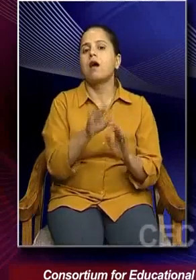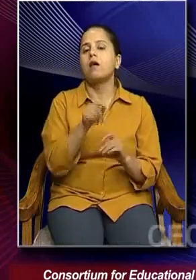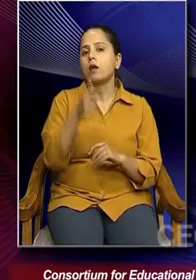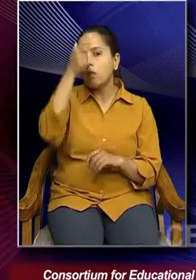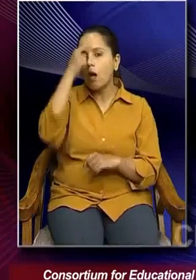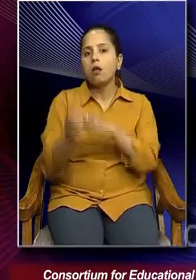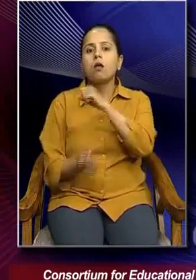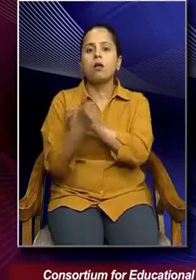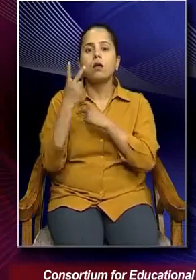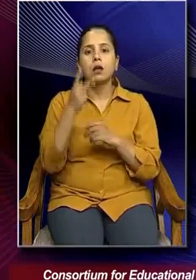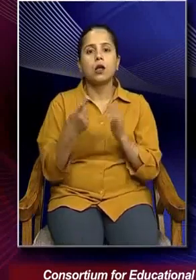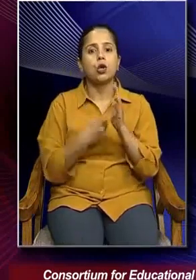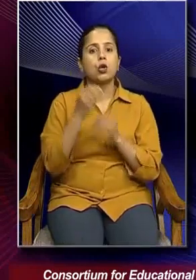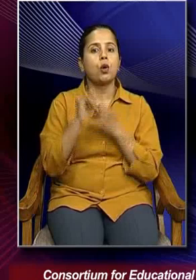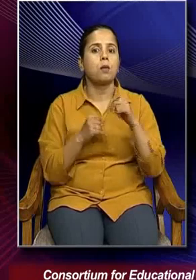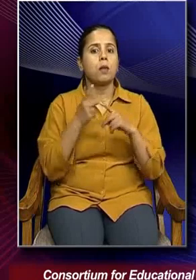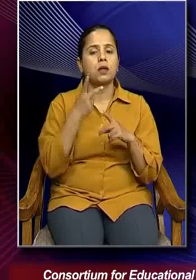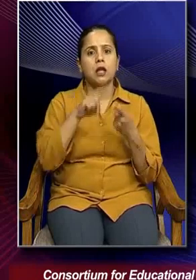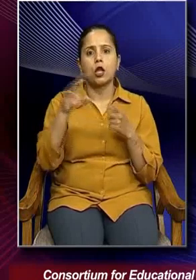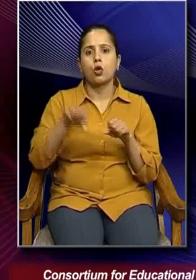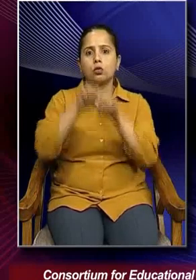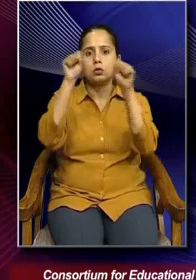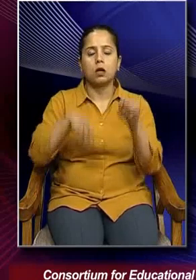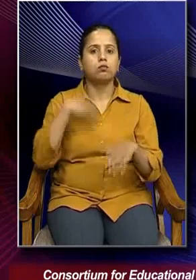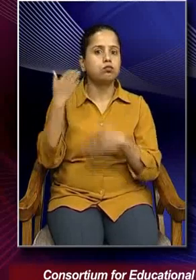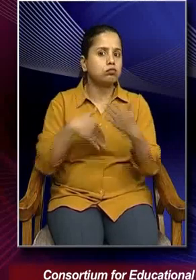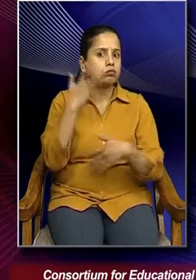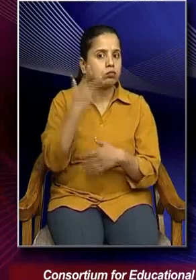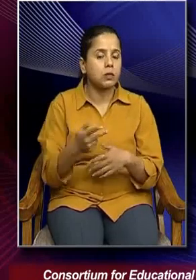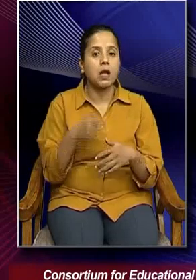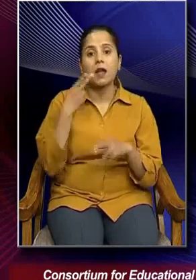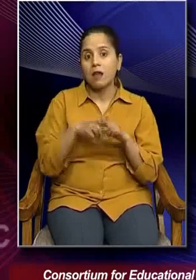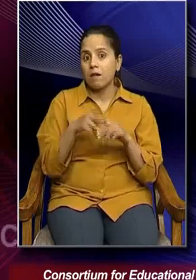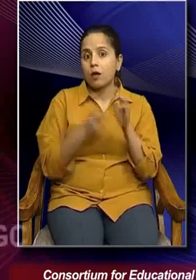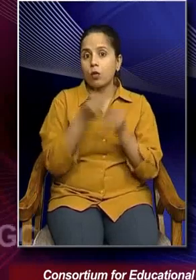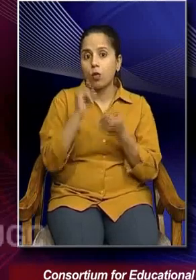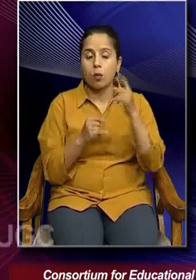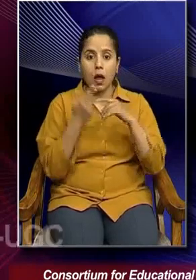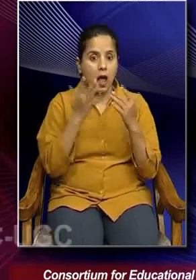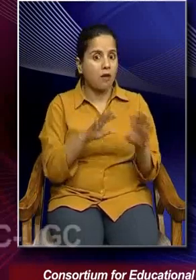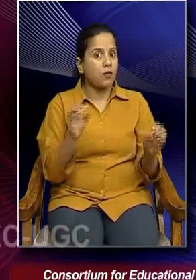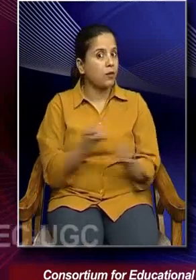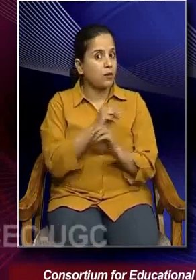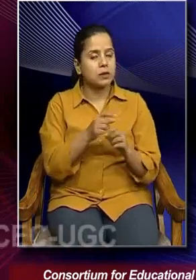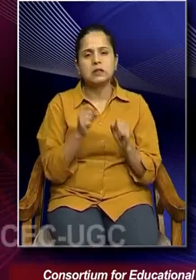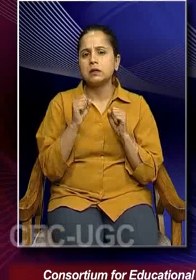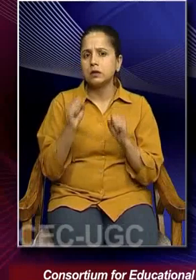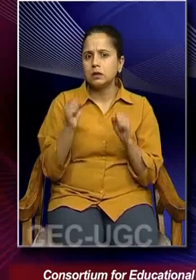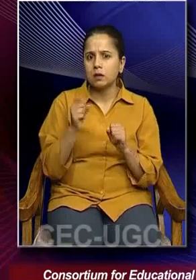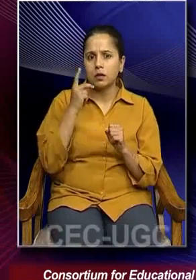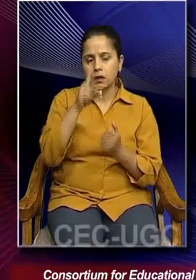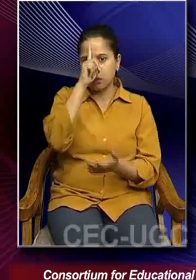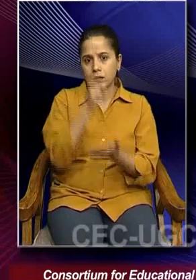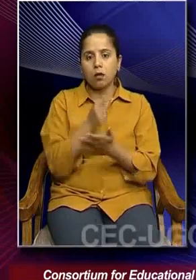of robust data ecosystem in place. If the robust data ecosystem is not in place, it is very difficult to take